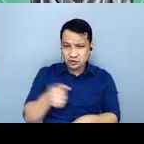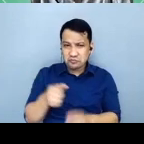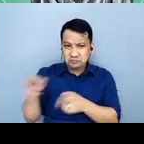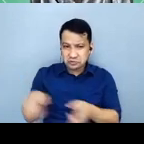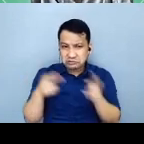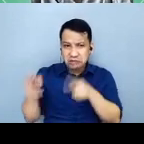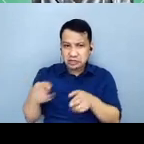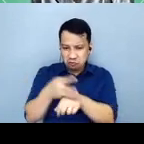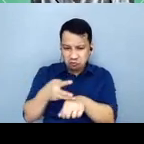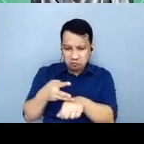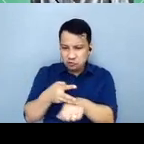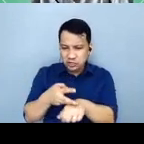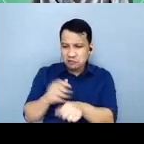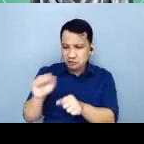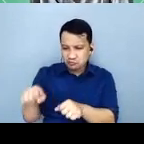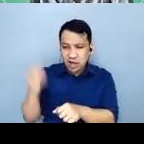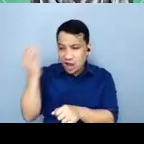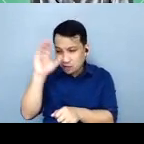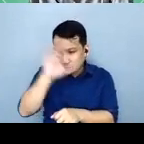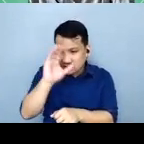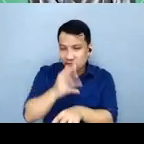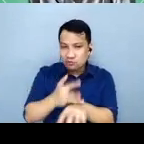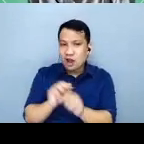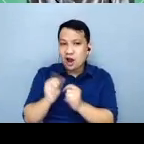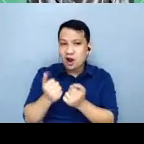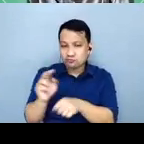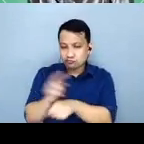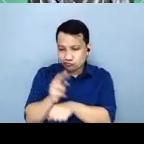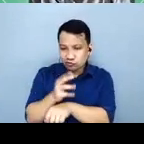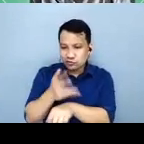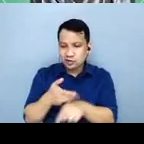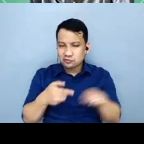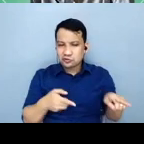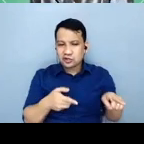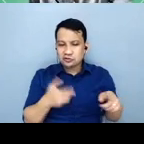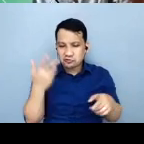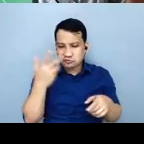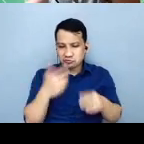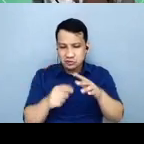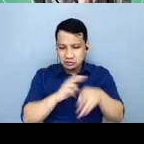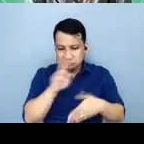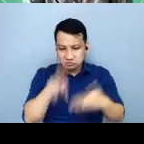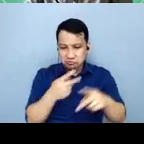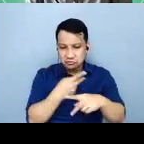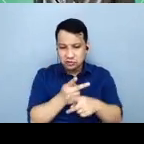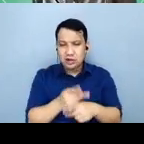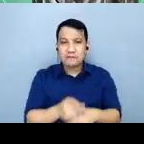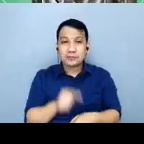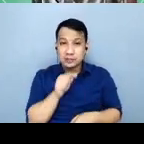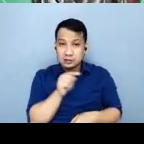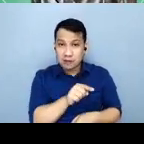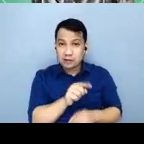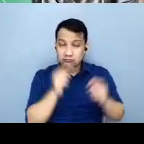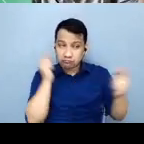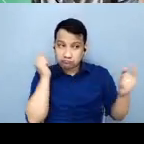wood. Let's see where we can, how we can use that and make it look like good products. But the goal here and the difference